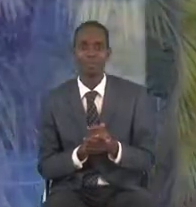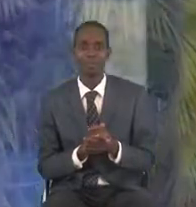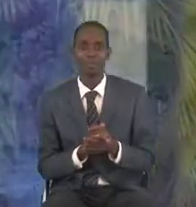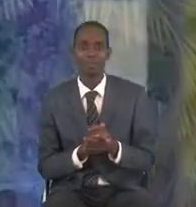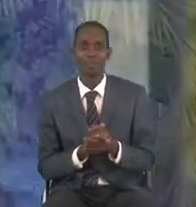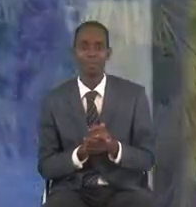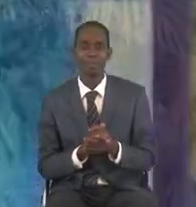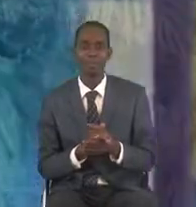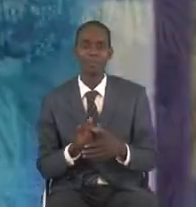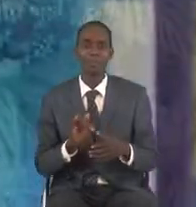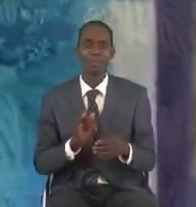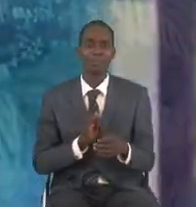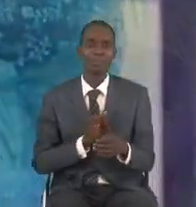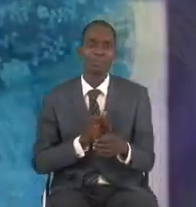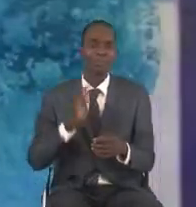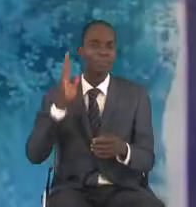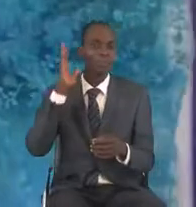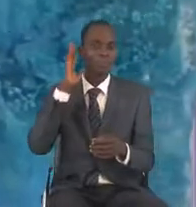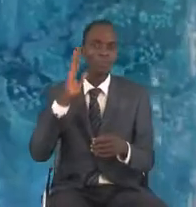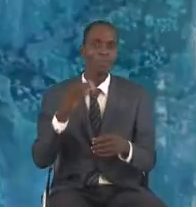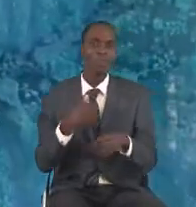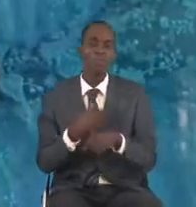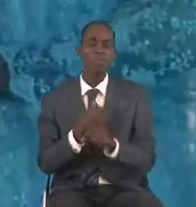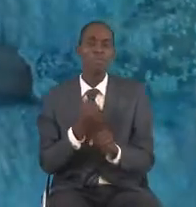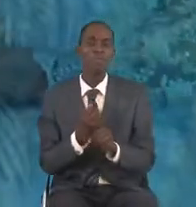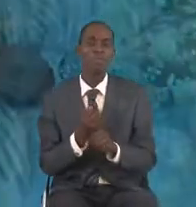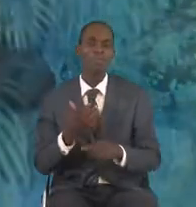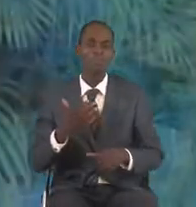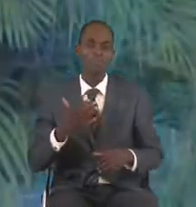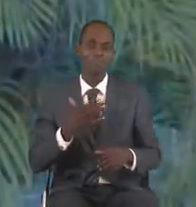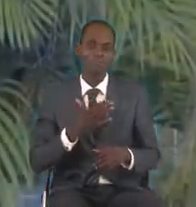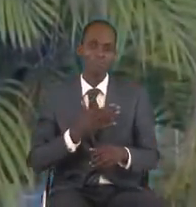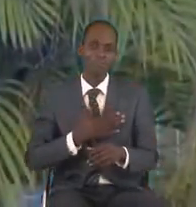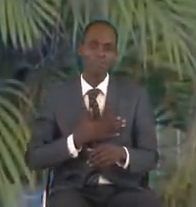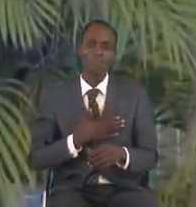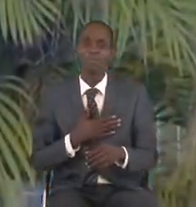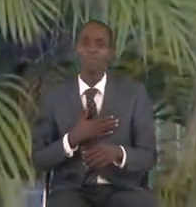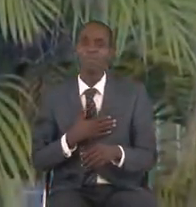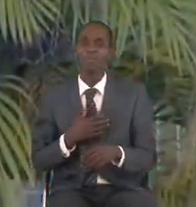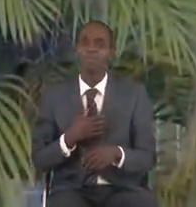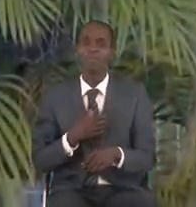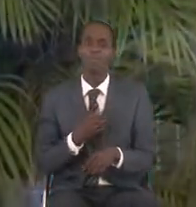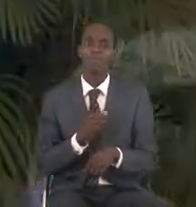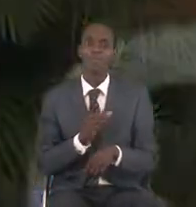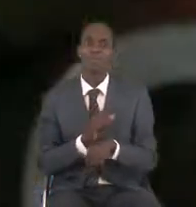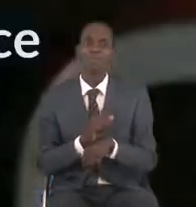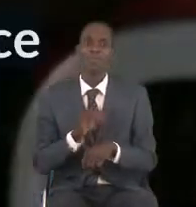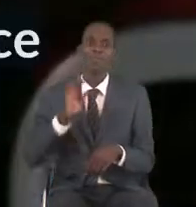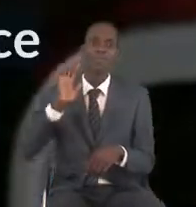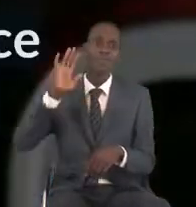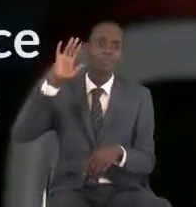I will make my life your